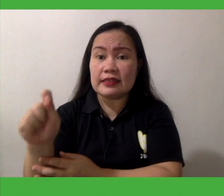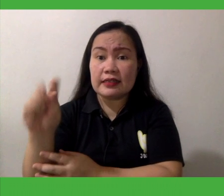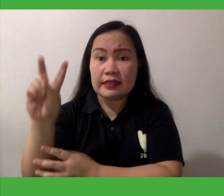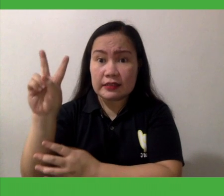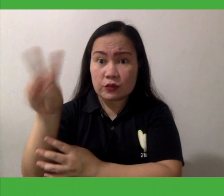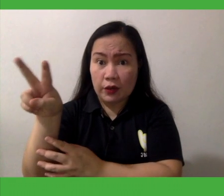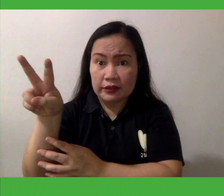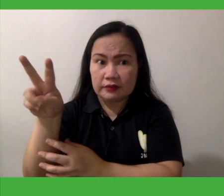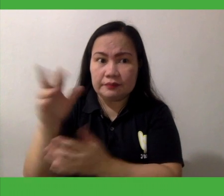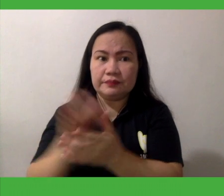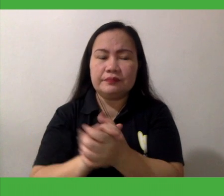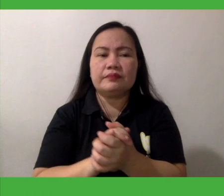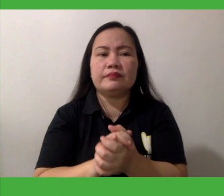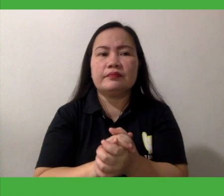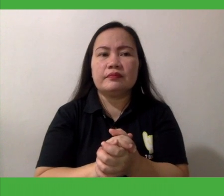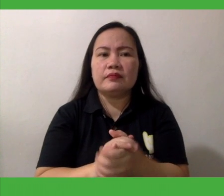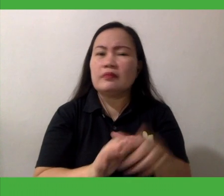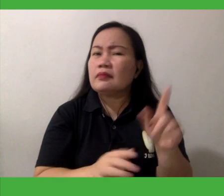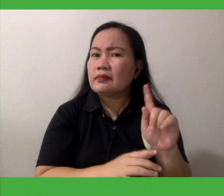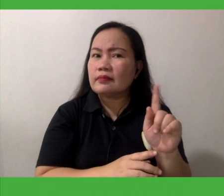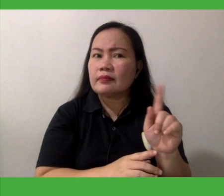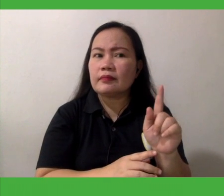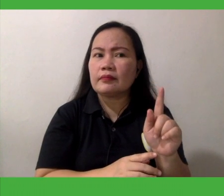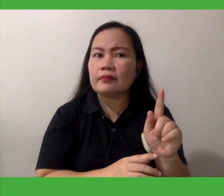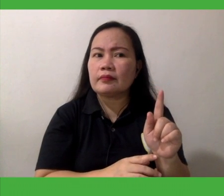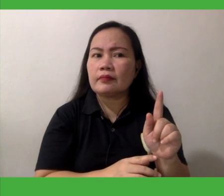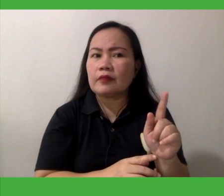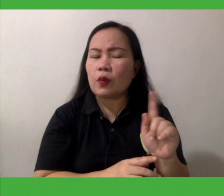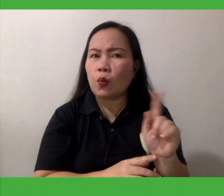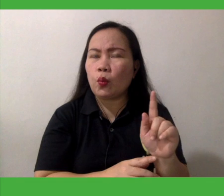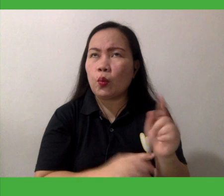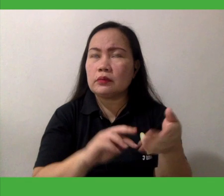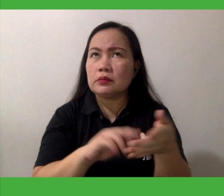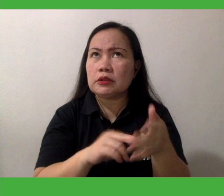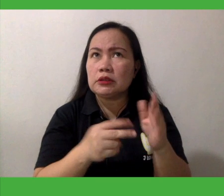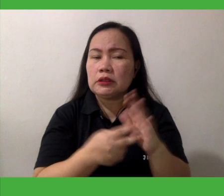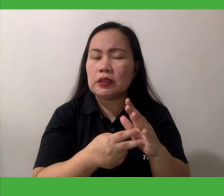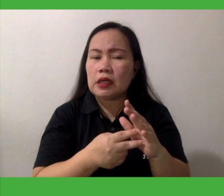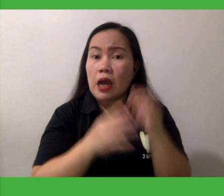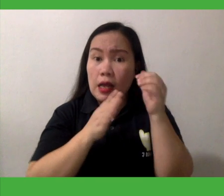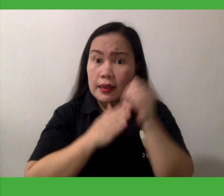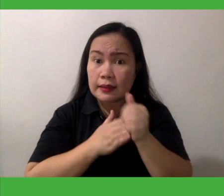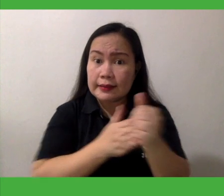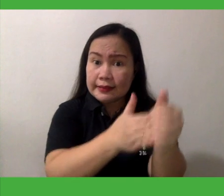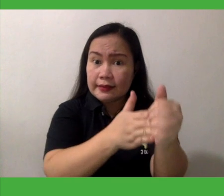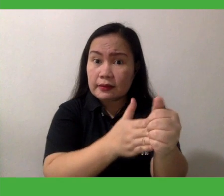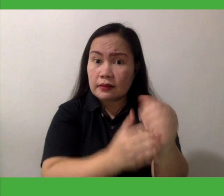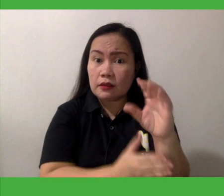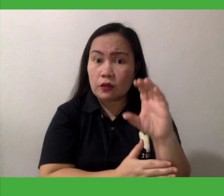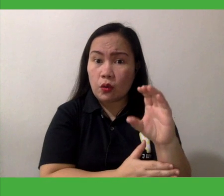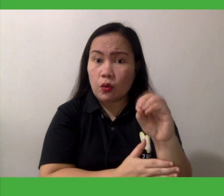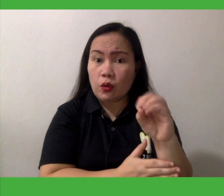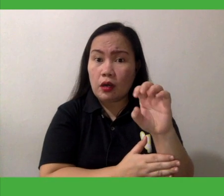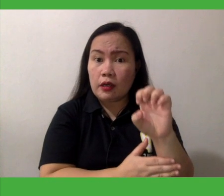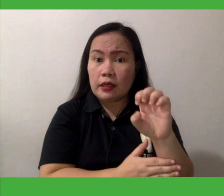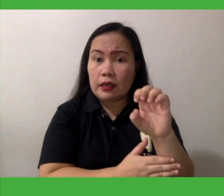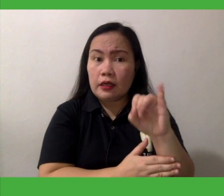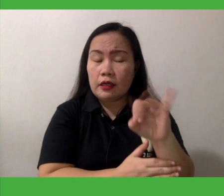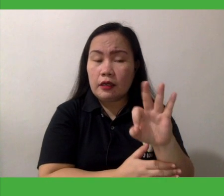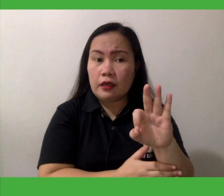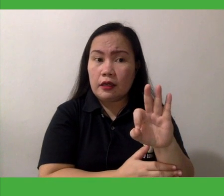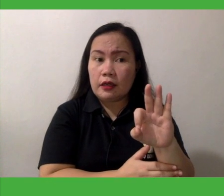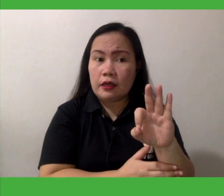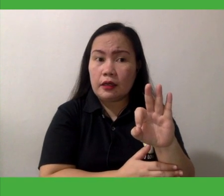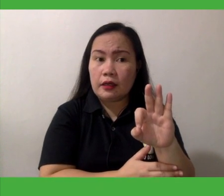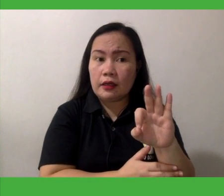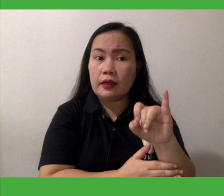coefficients. Next, ano naman itong, since we are talking about coefficient, what do we mean by leading coefficient? Pag